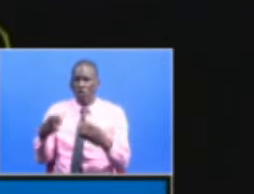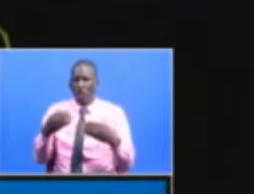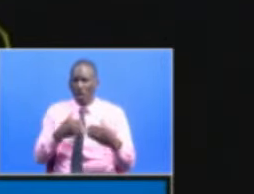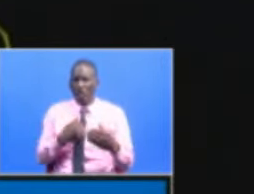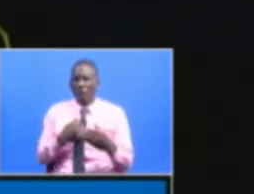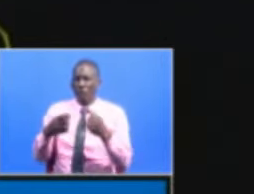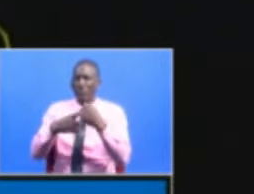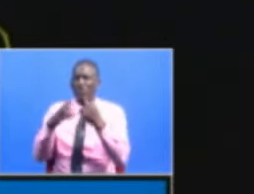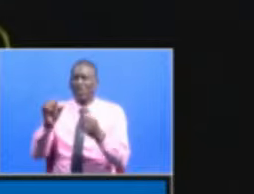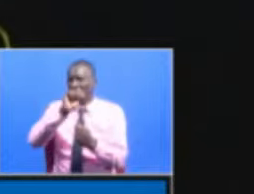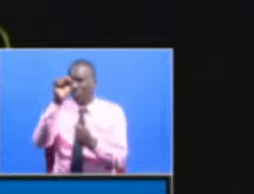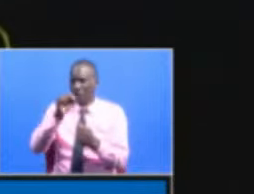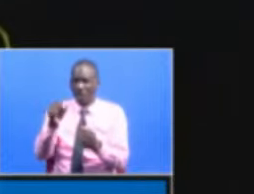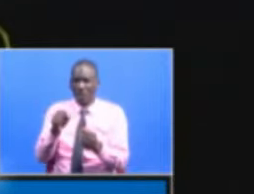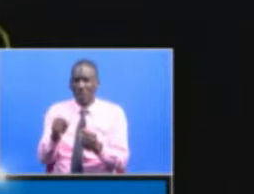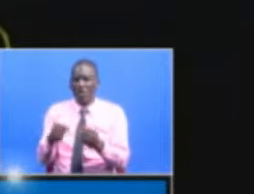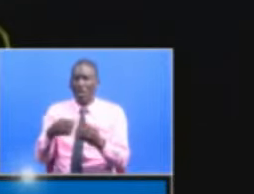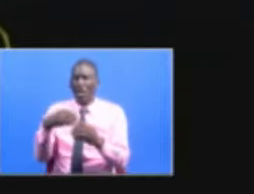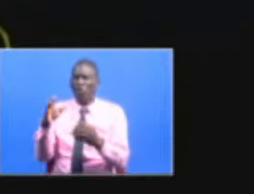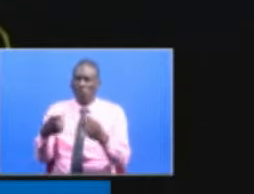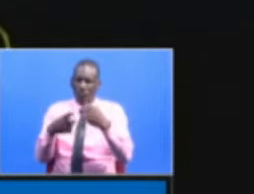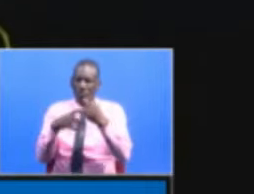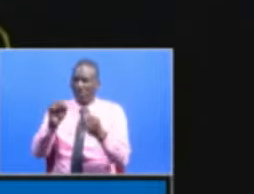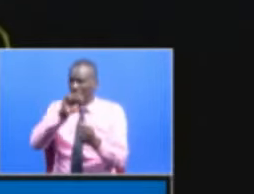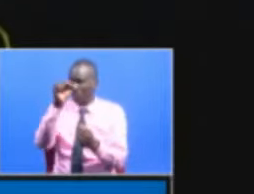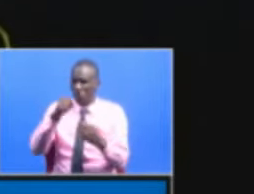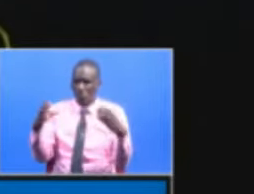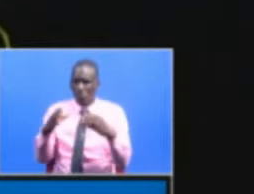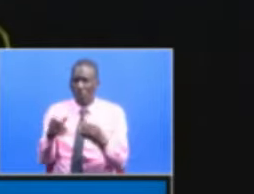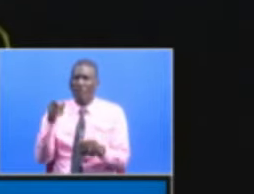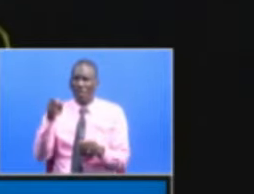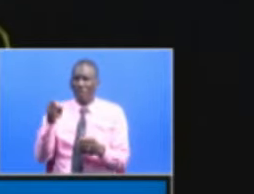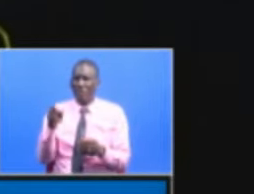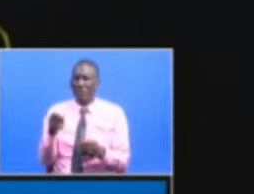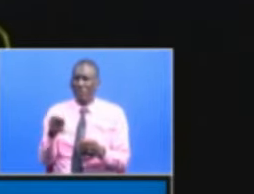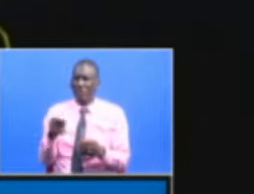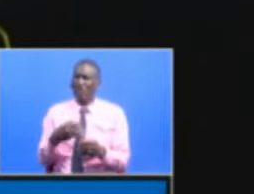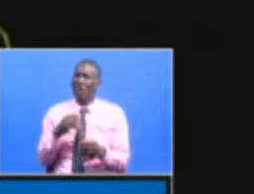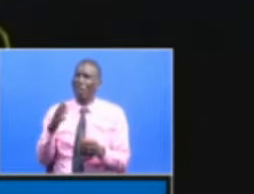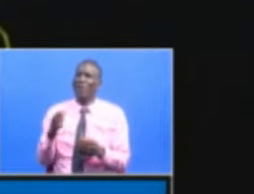stake. And out of the 60%, community has actually been quite